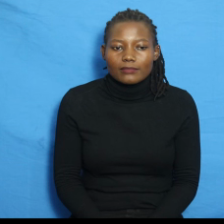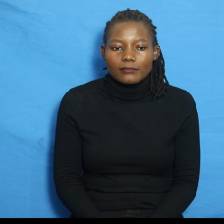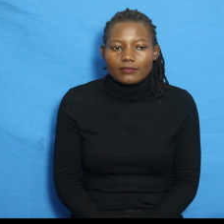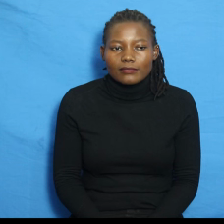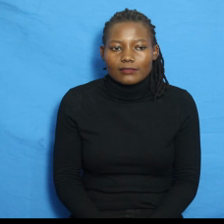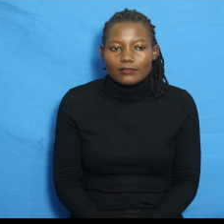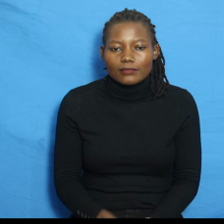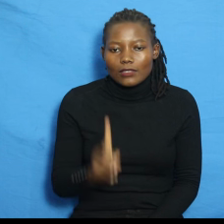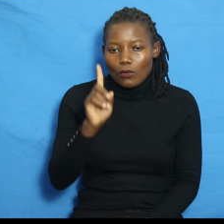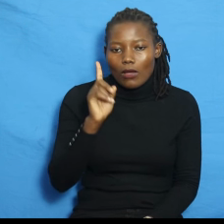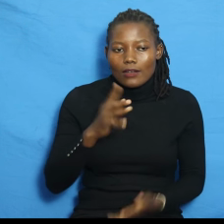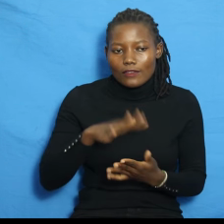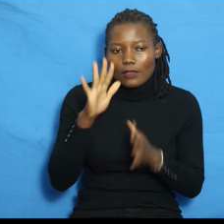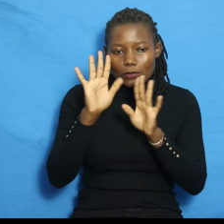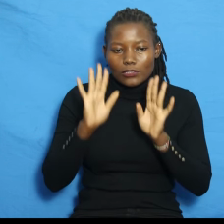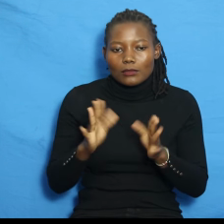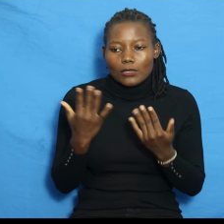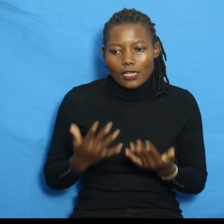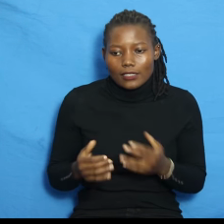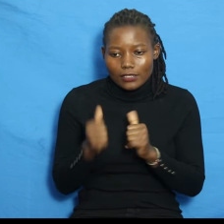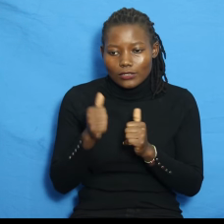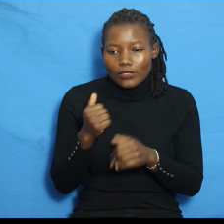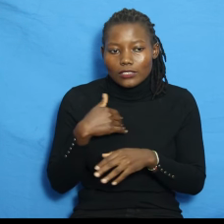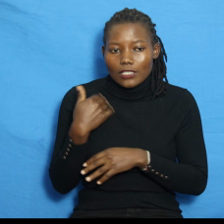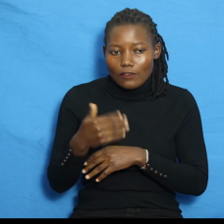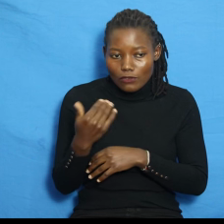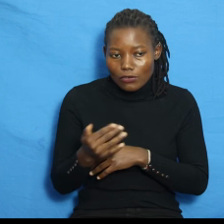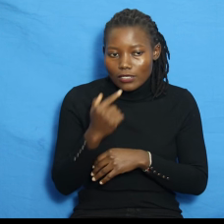one of the most important things, John, that I've always emphasized on is